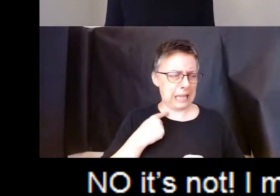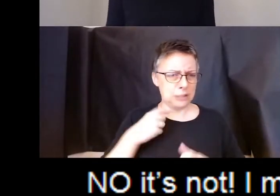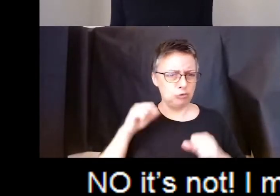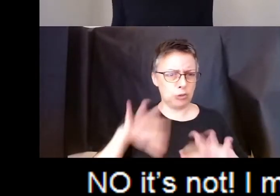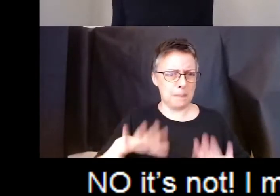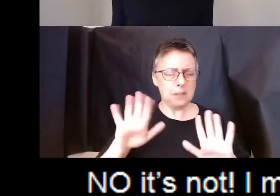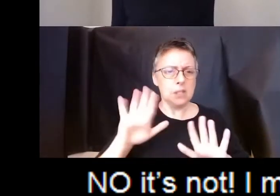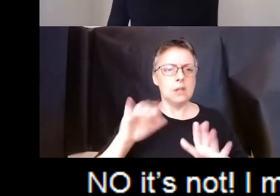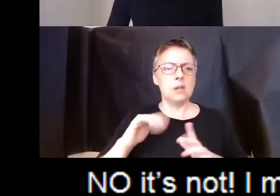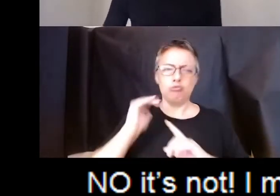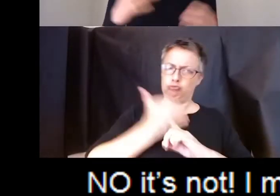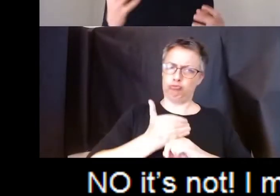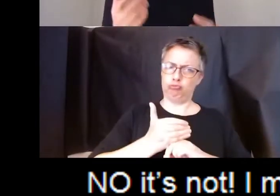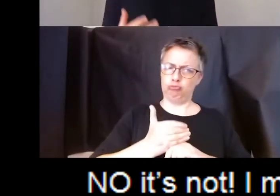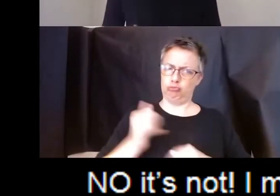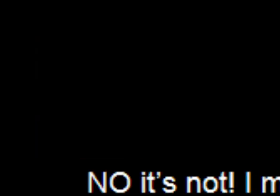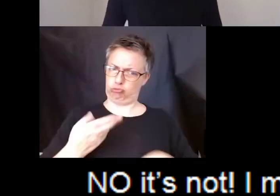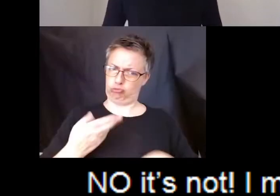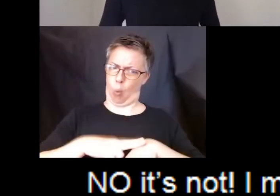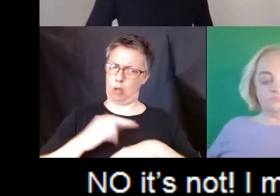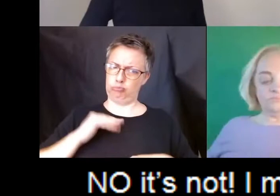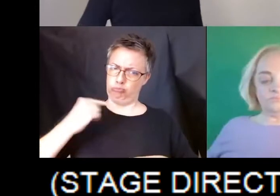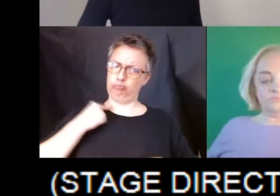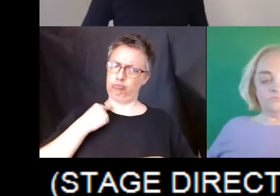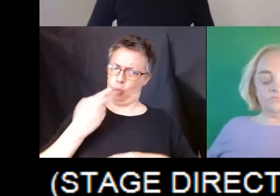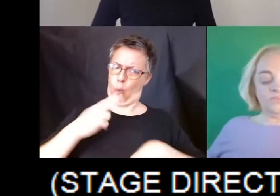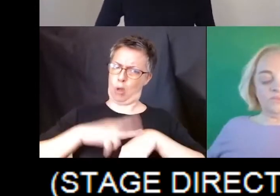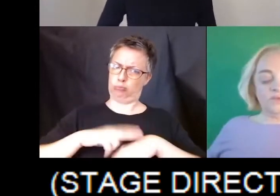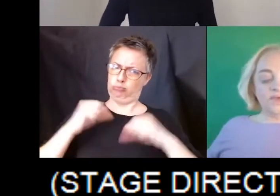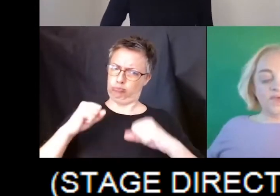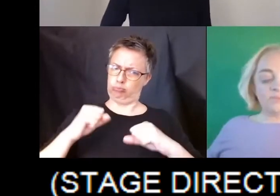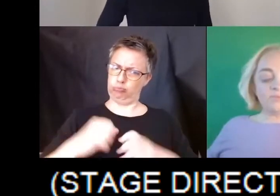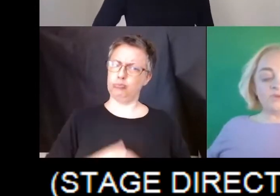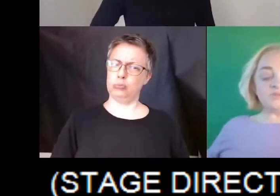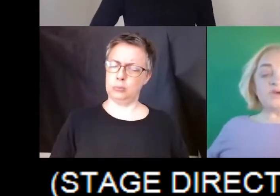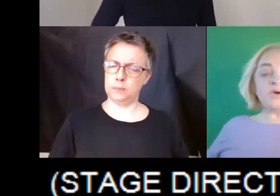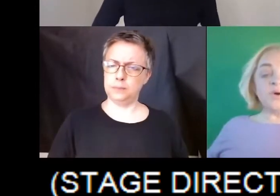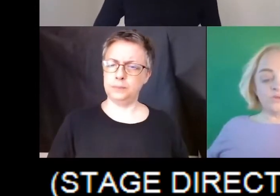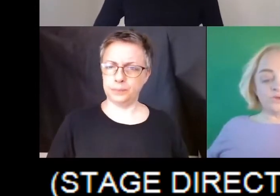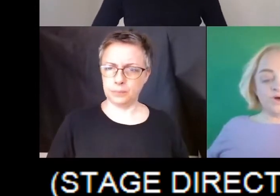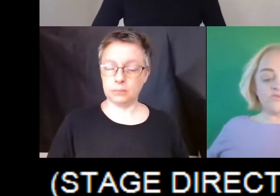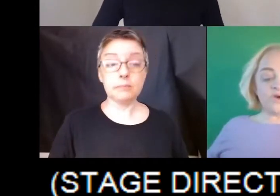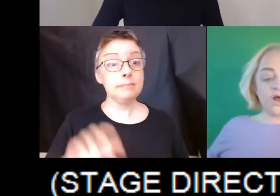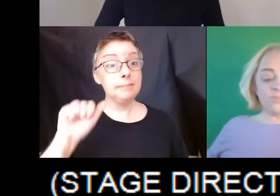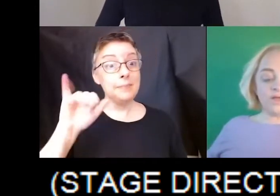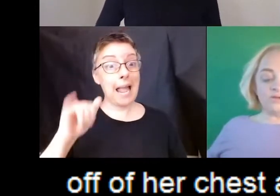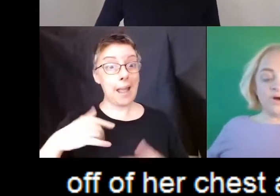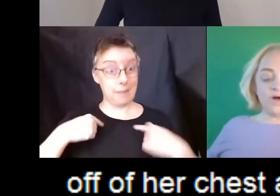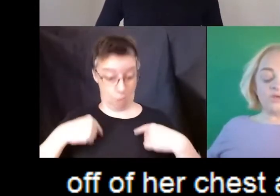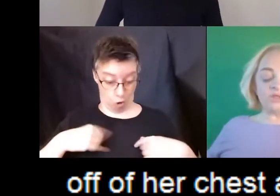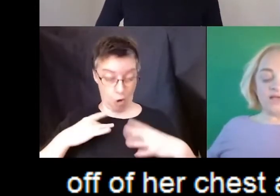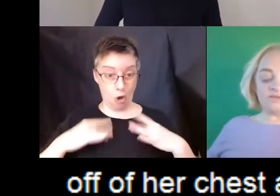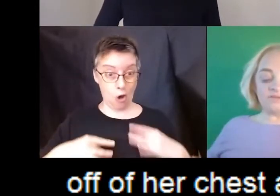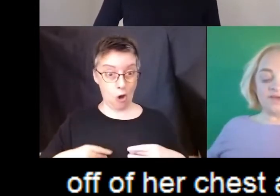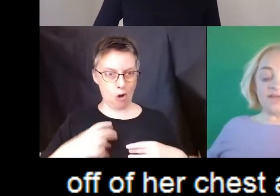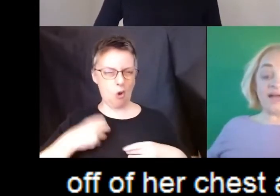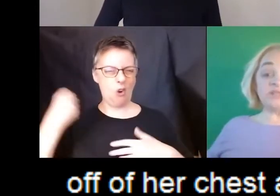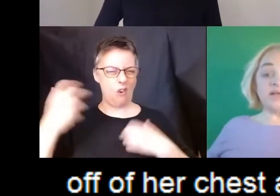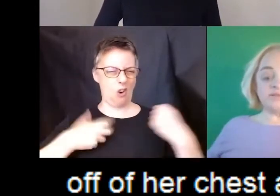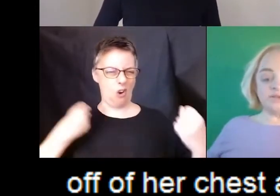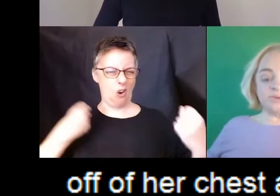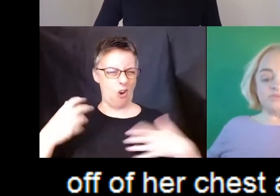I mean, yes, it is. Completely normal accent. Amy pulls the cords off of her heart monitor off her chest